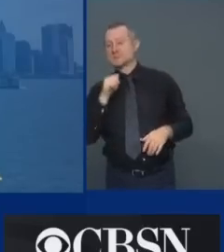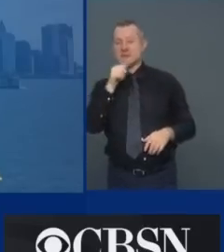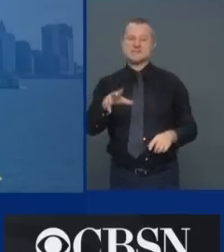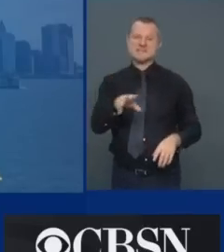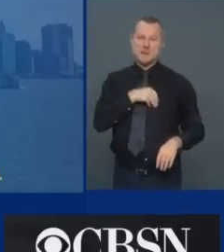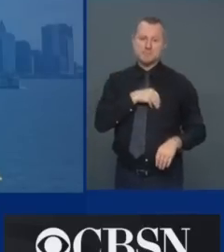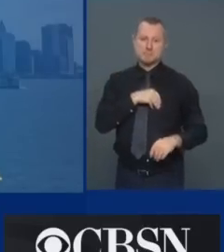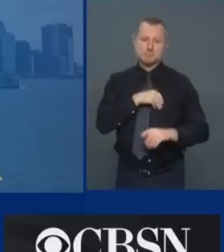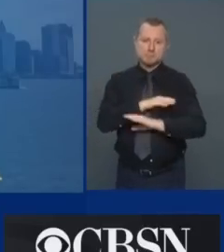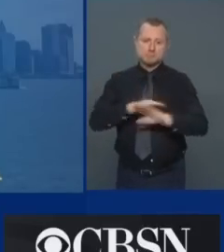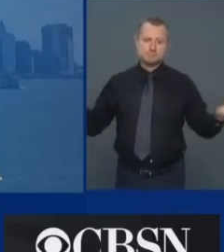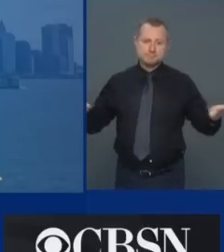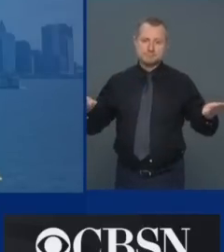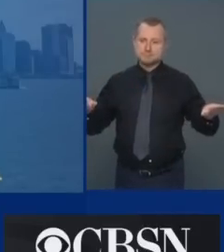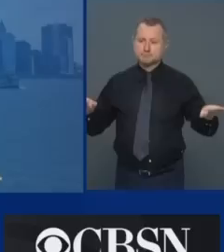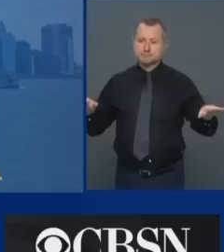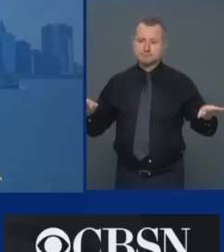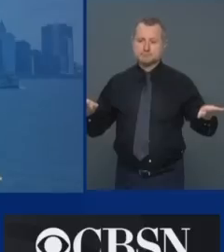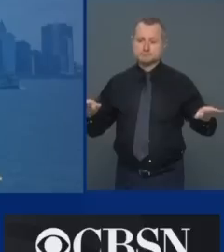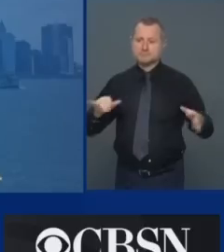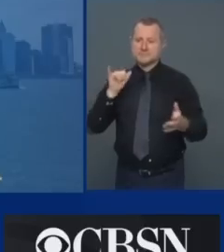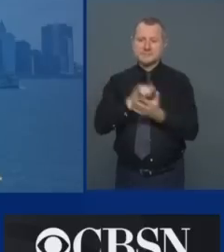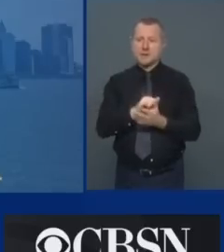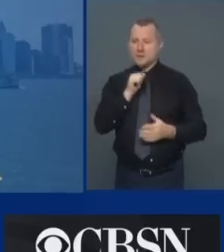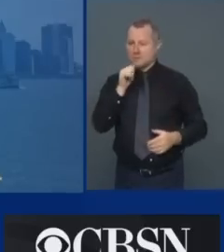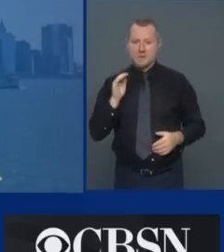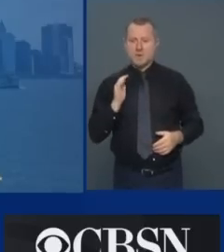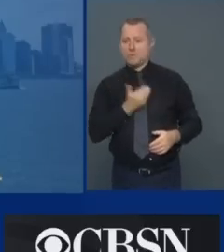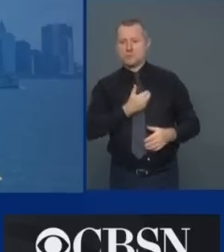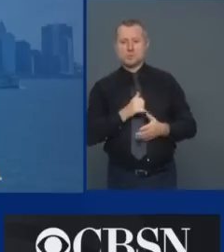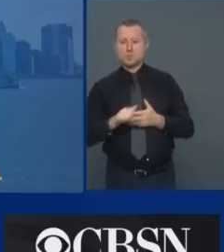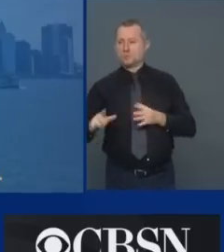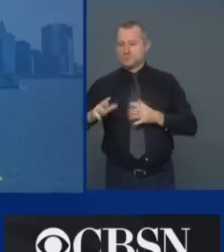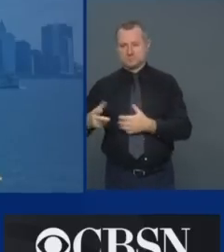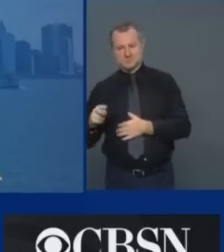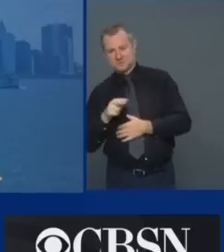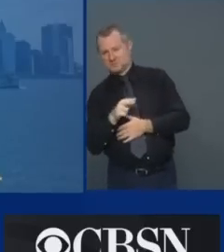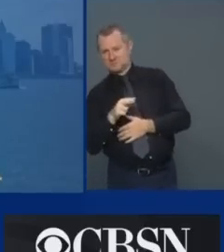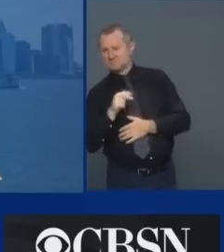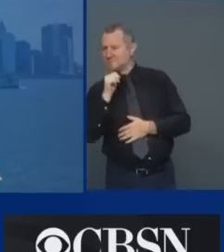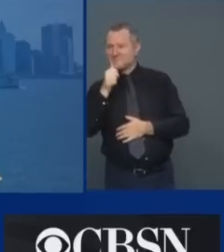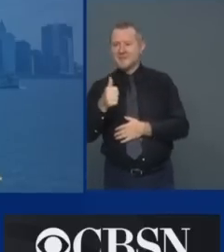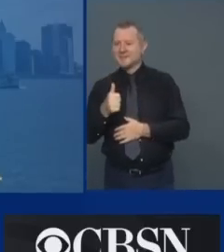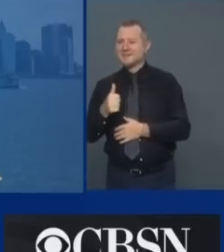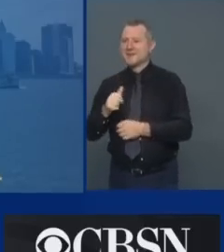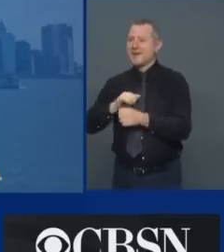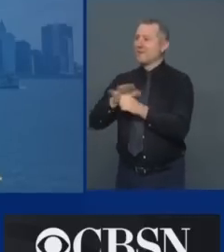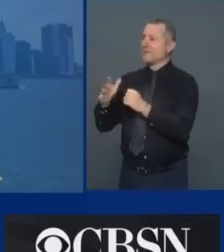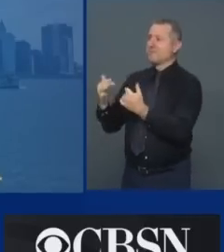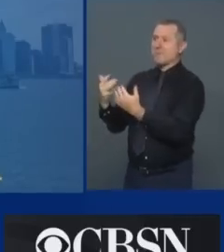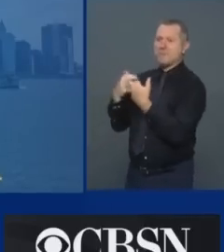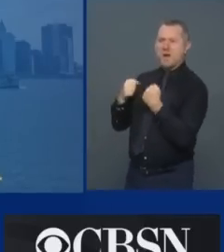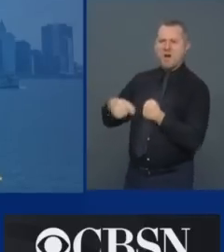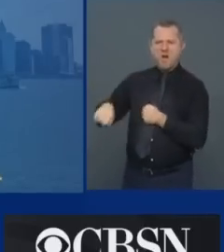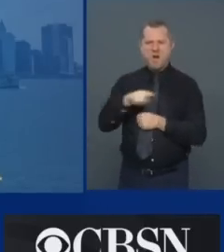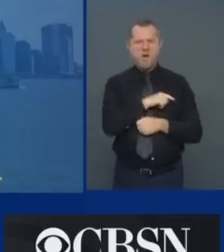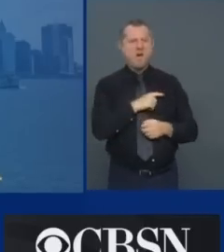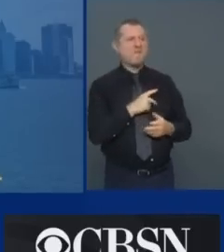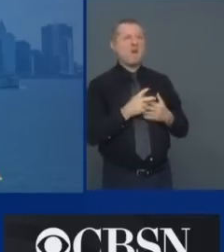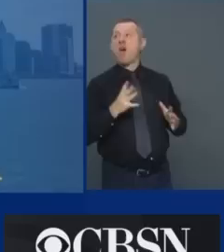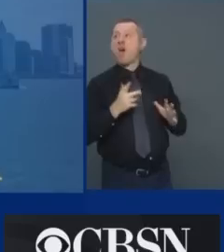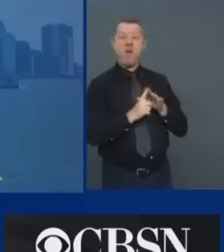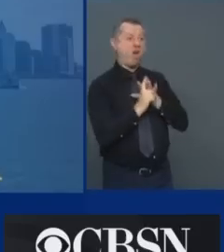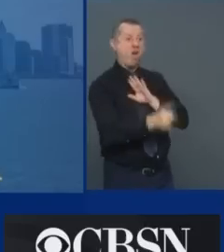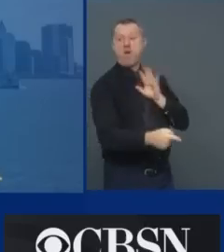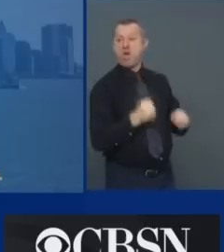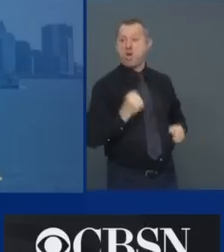who we are, and it's not what we do. We didn't run from COVID. We don't run. We don't deny. It